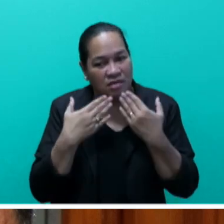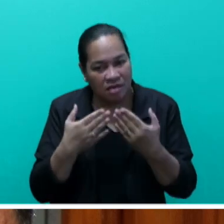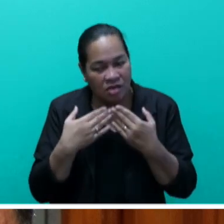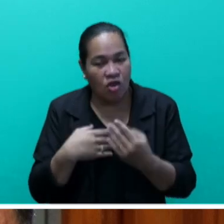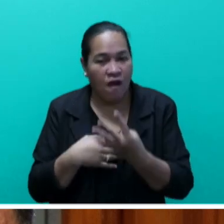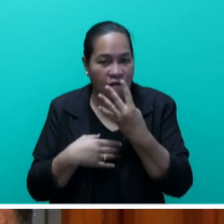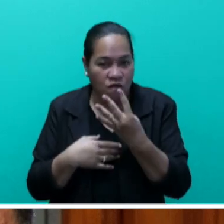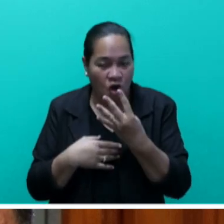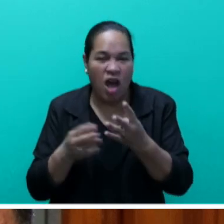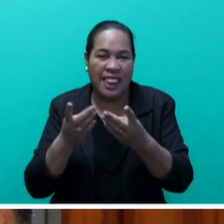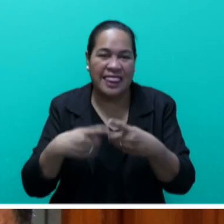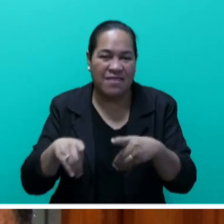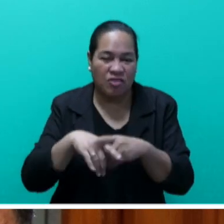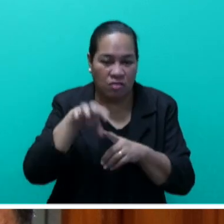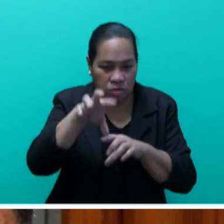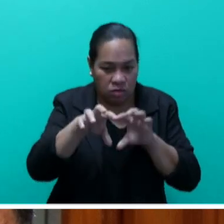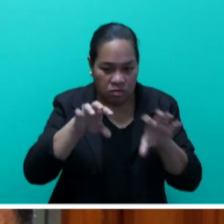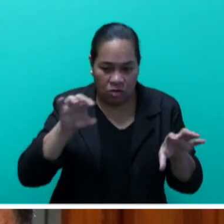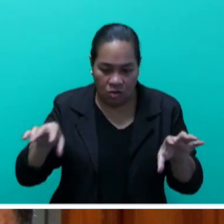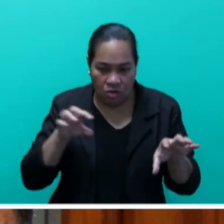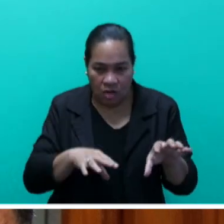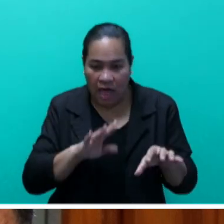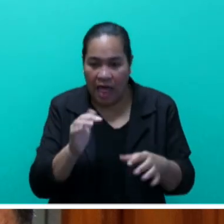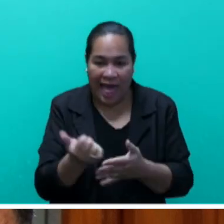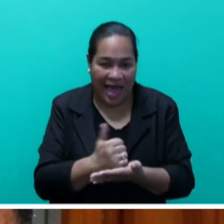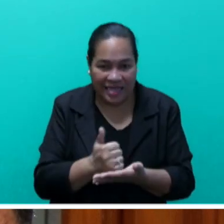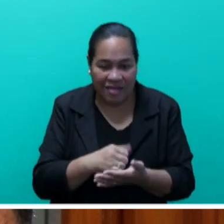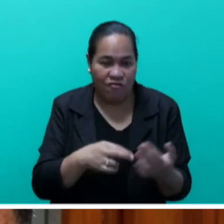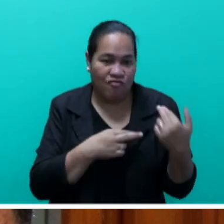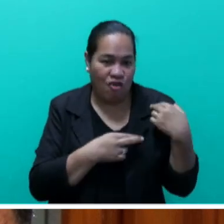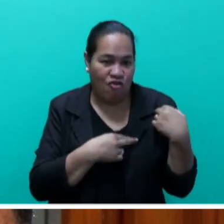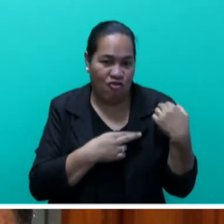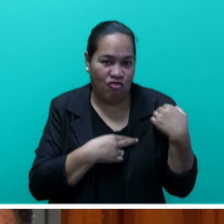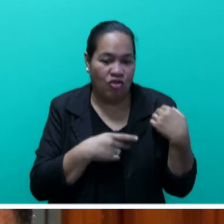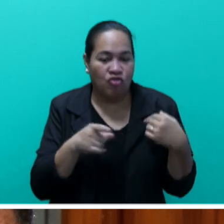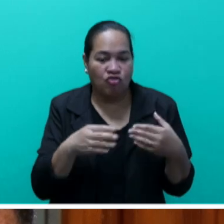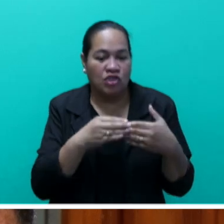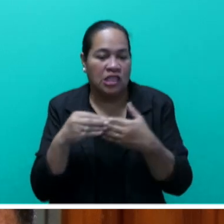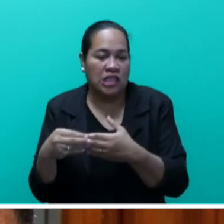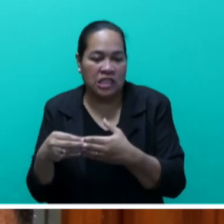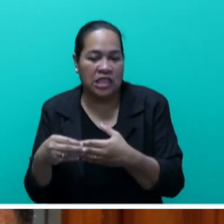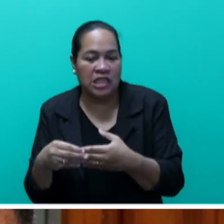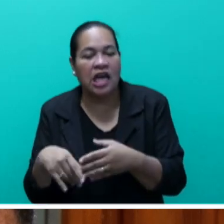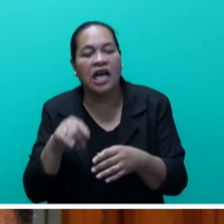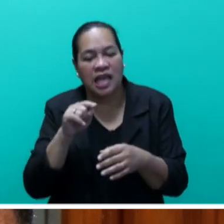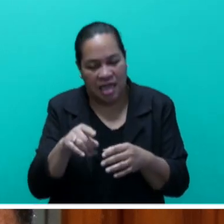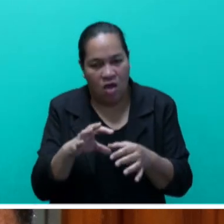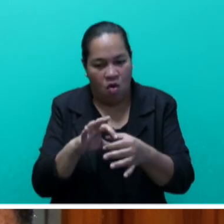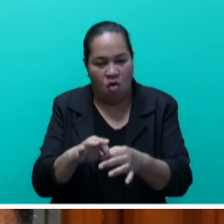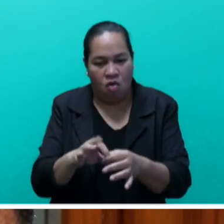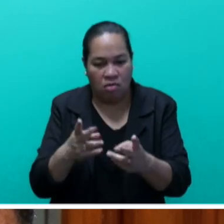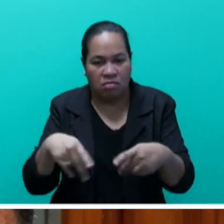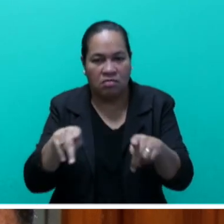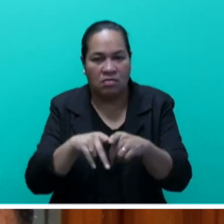divisional commissioners for their active role in spearheading the development in the divisions through the Integrated Rural Development